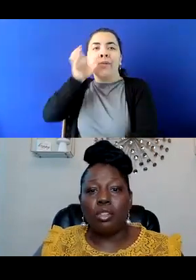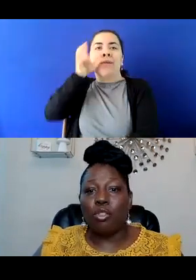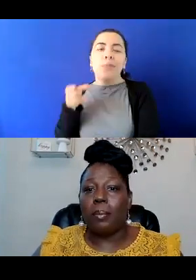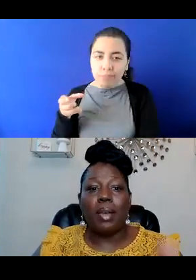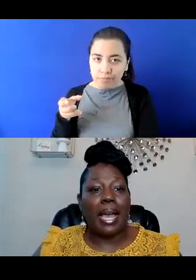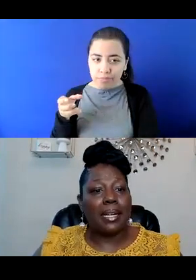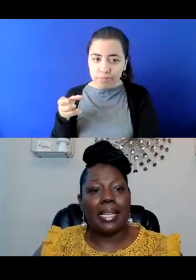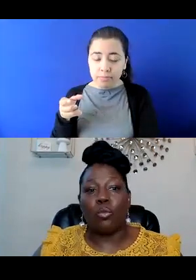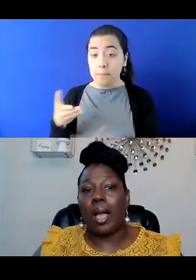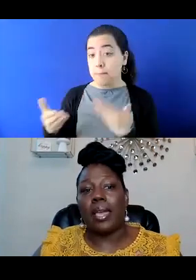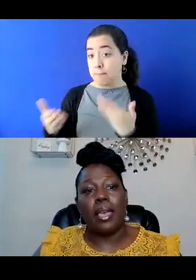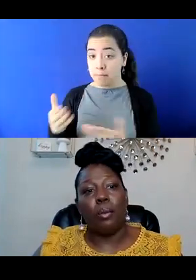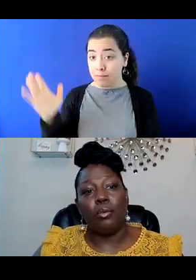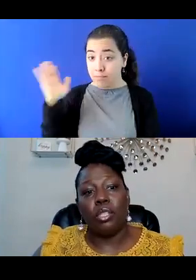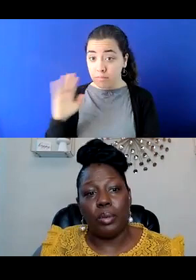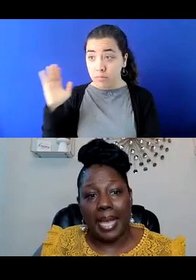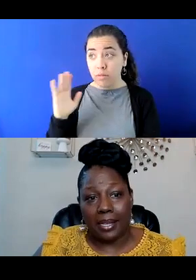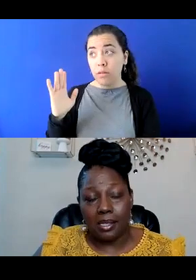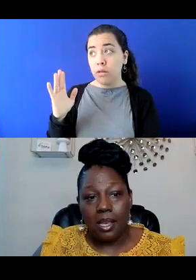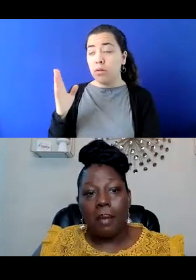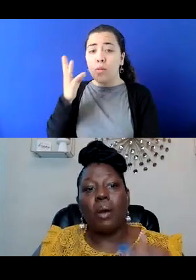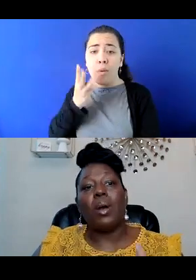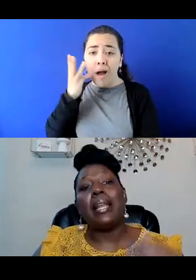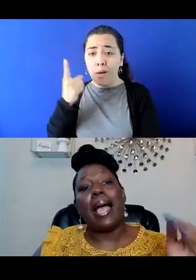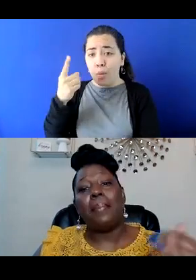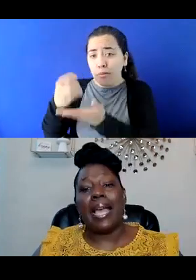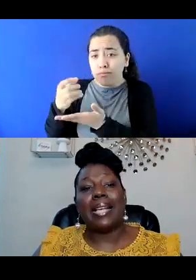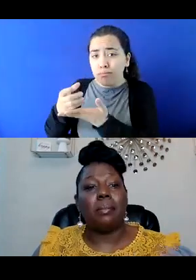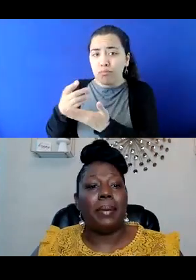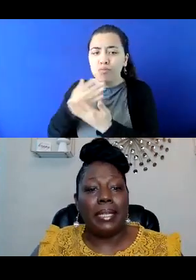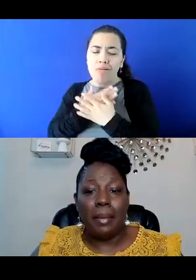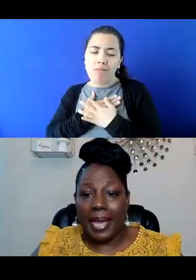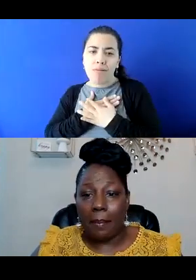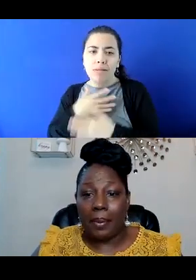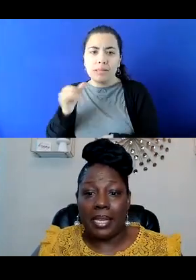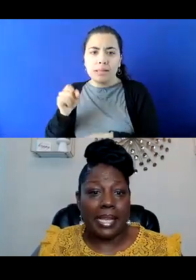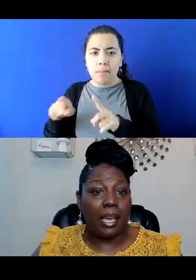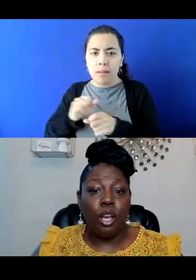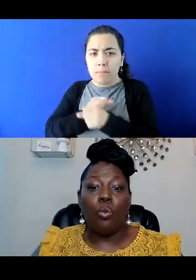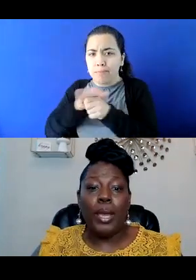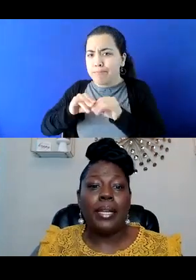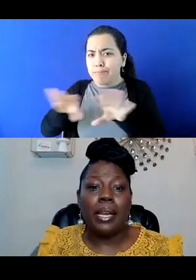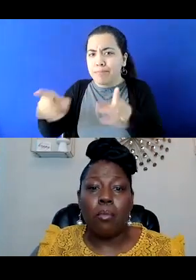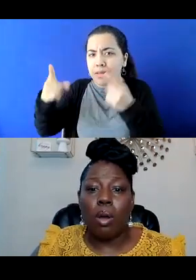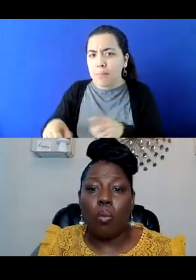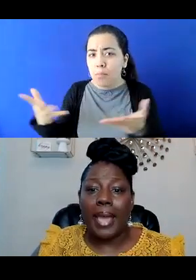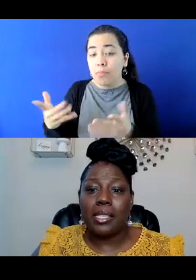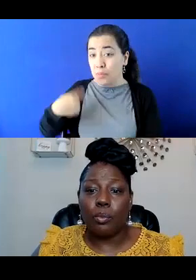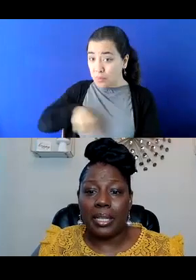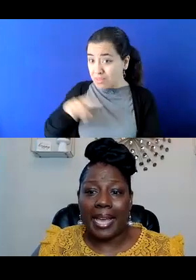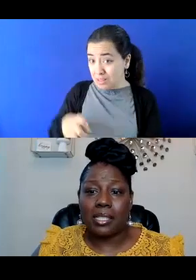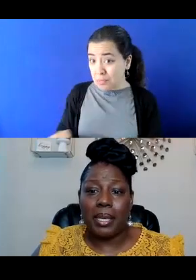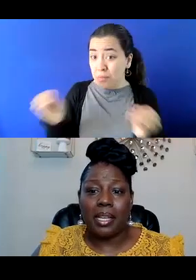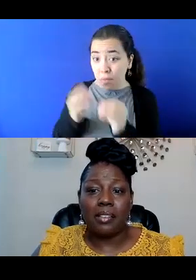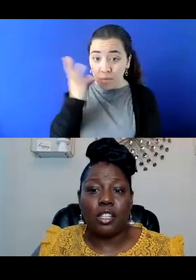that was the norm. You had a glass of wine, it helped you to relax. But what happened as the pandemic happened is that we needed more wine to